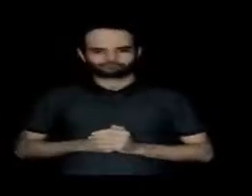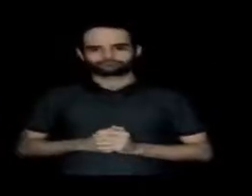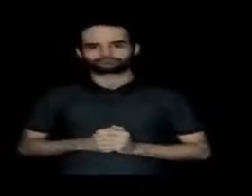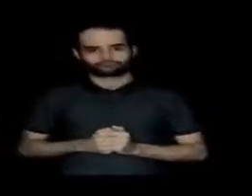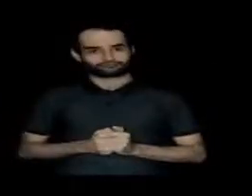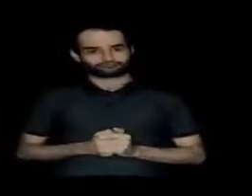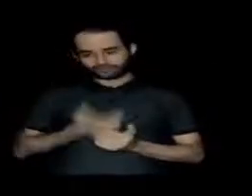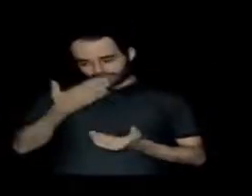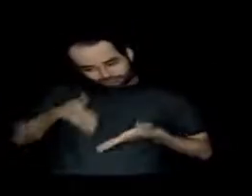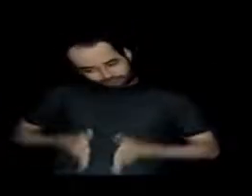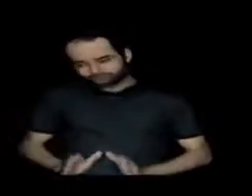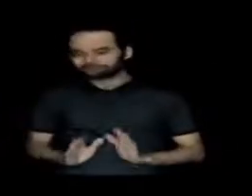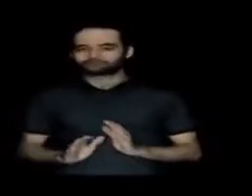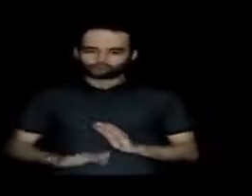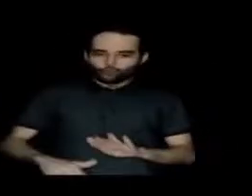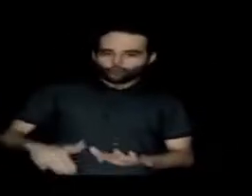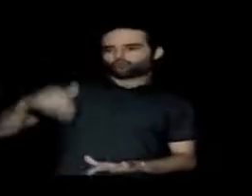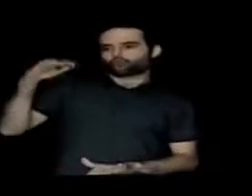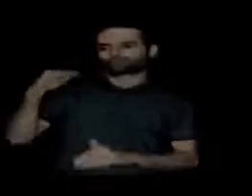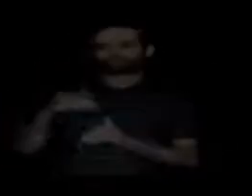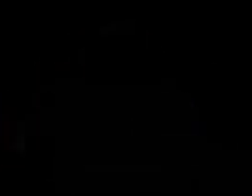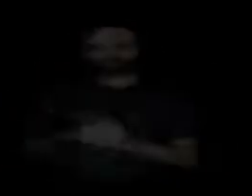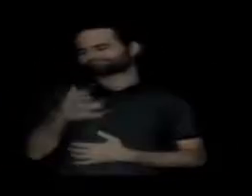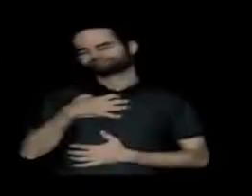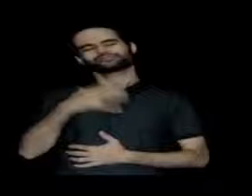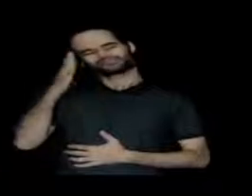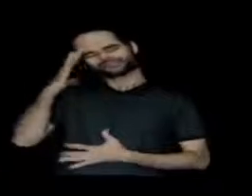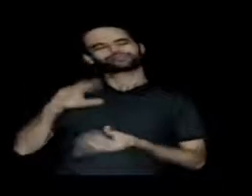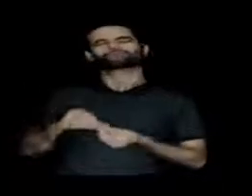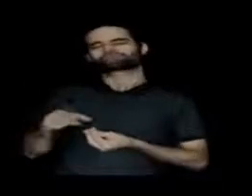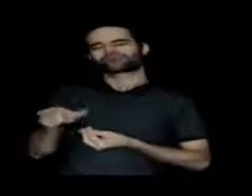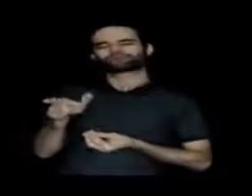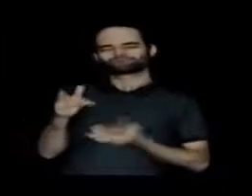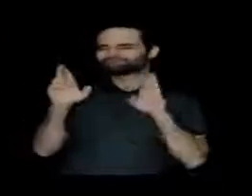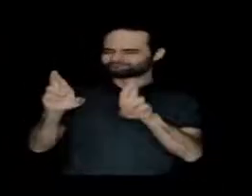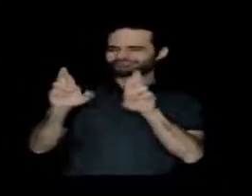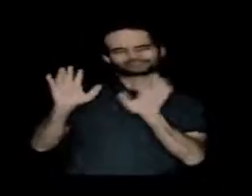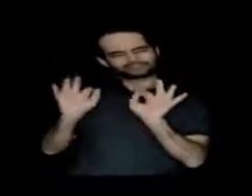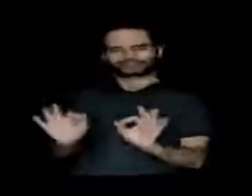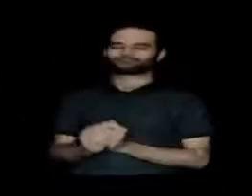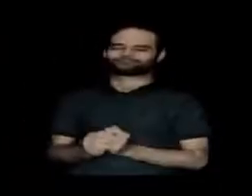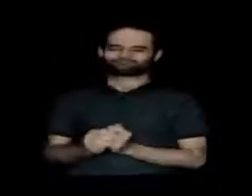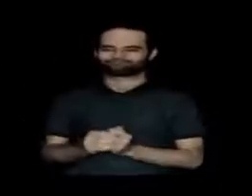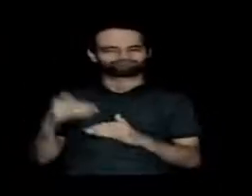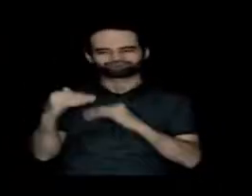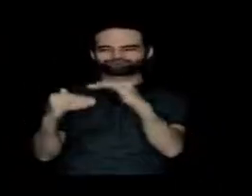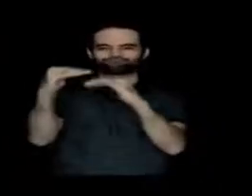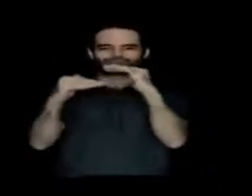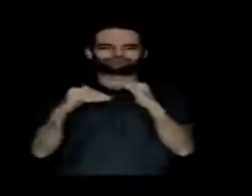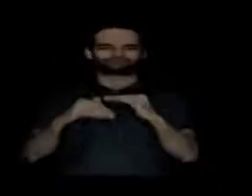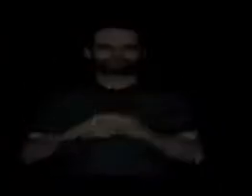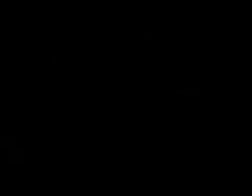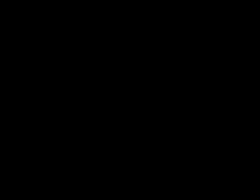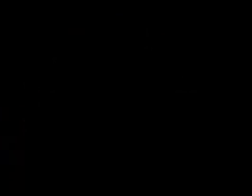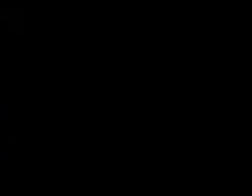got admitted. I stopped by and he gave me the phone so I could talk to Jessica, and it wasn't Jessica.